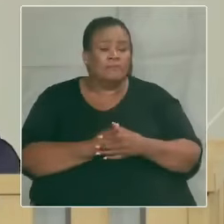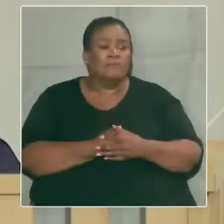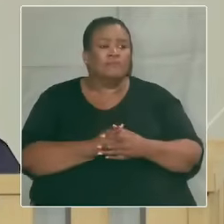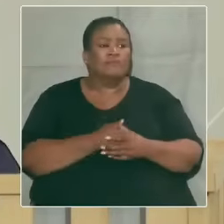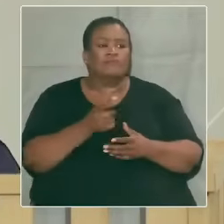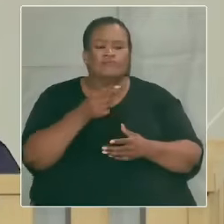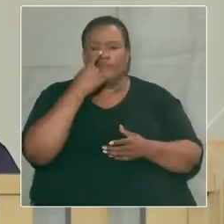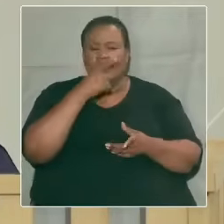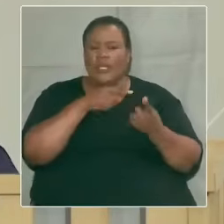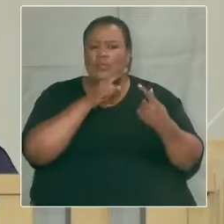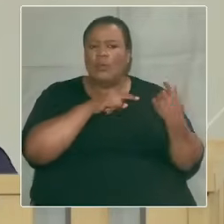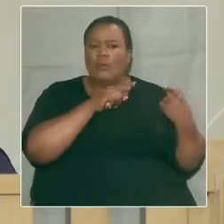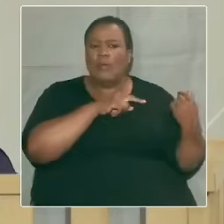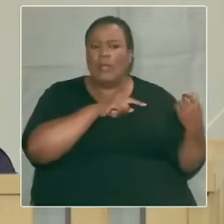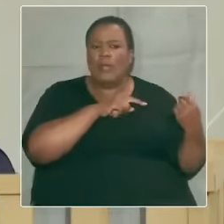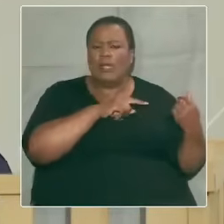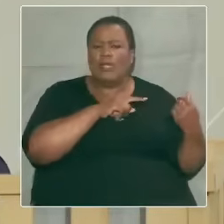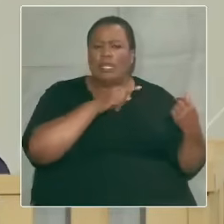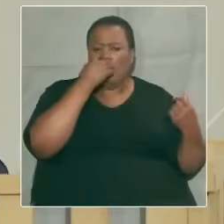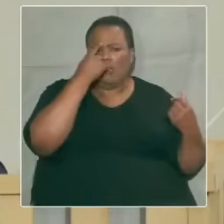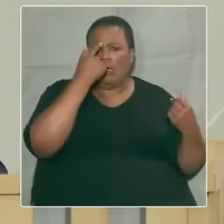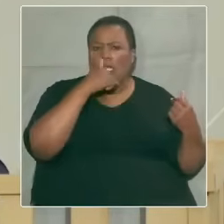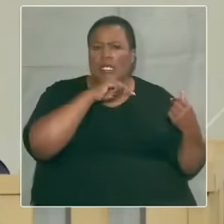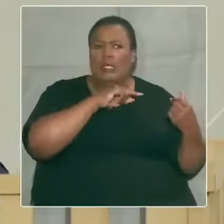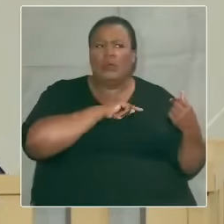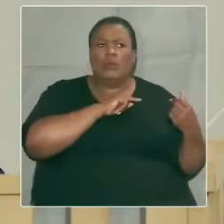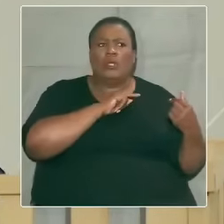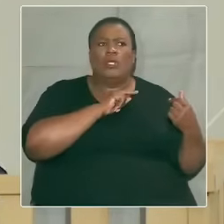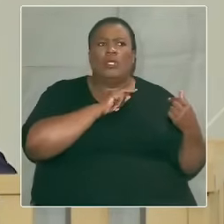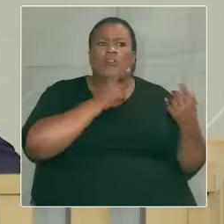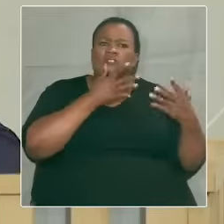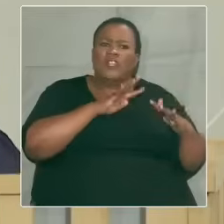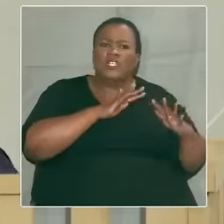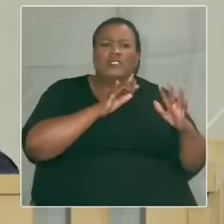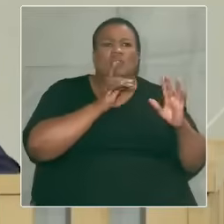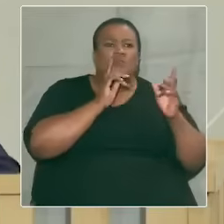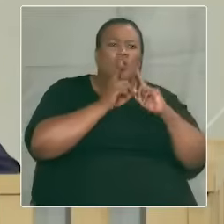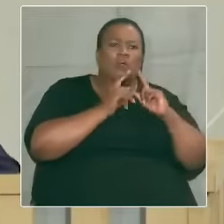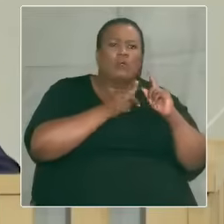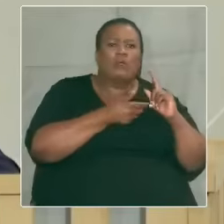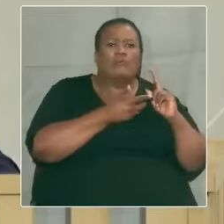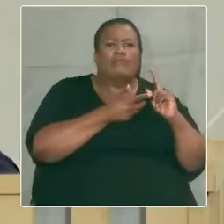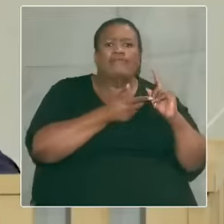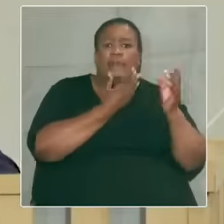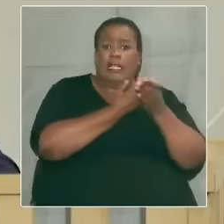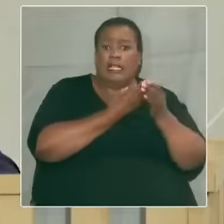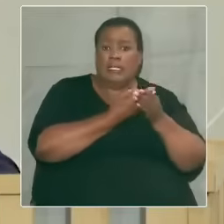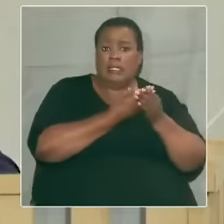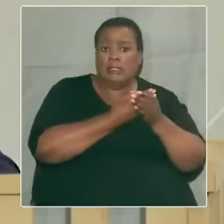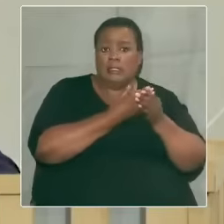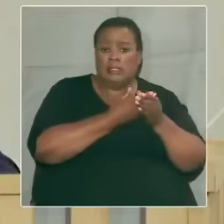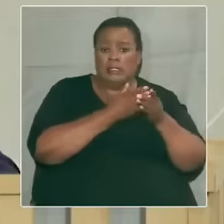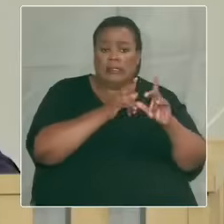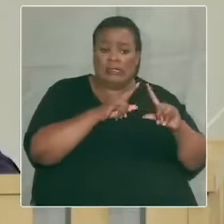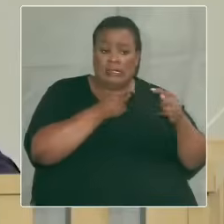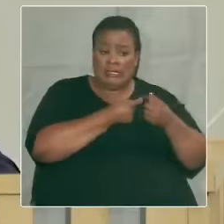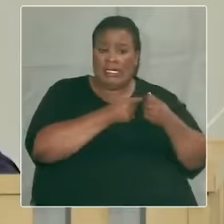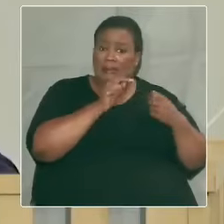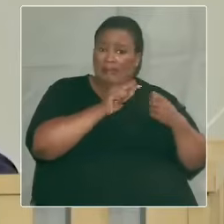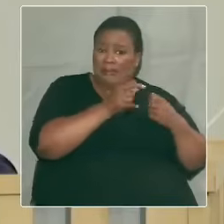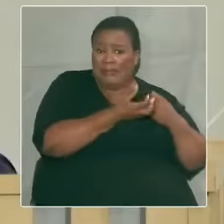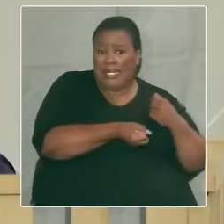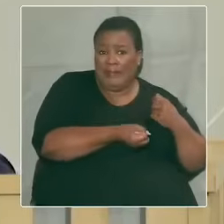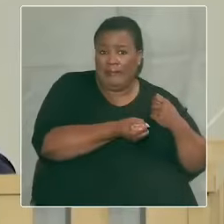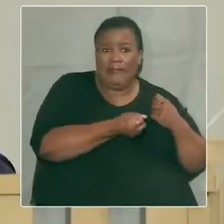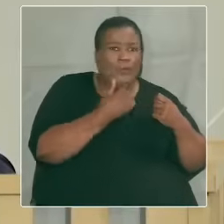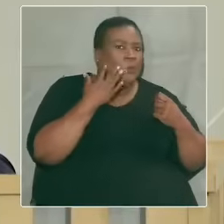I think somewhere we talk about a number of cases which the team had somewhere